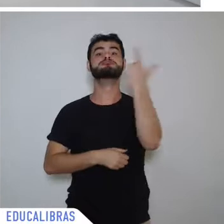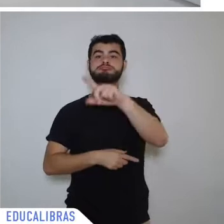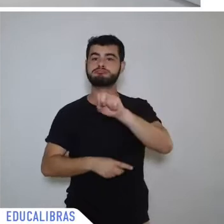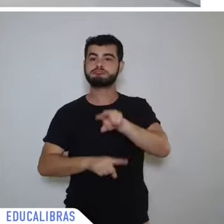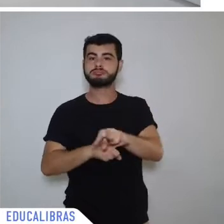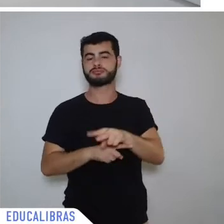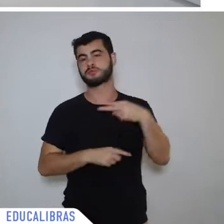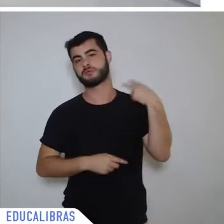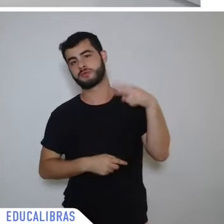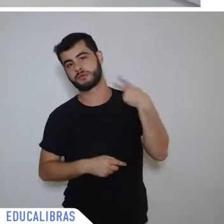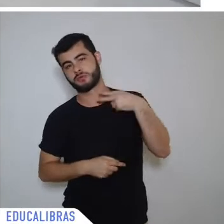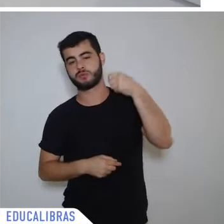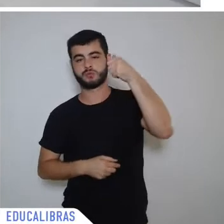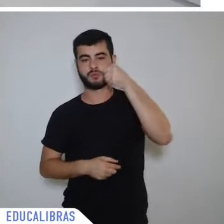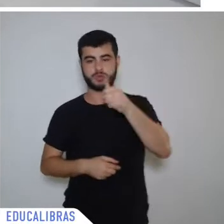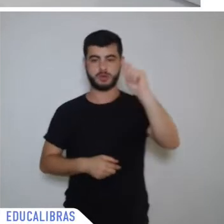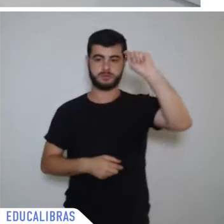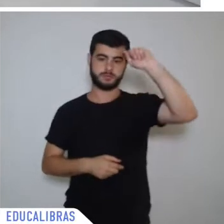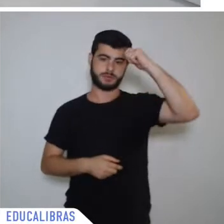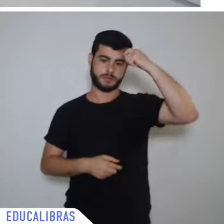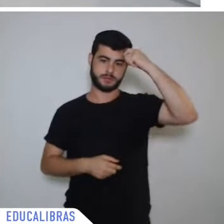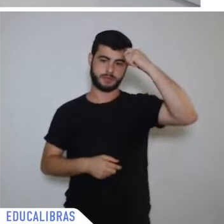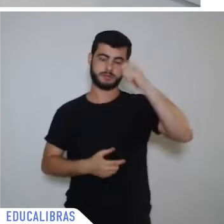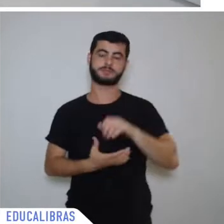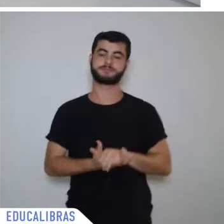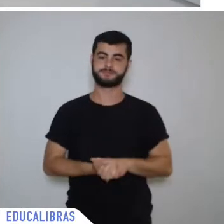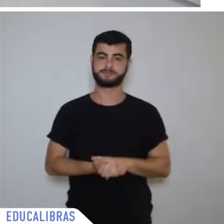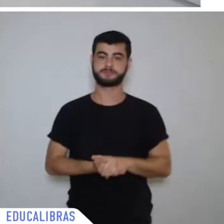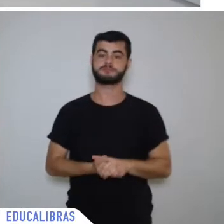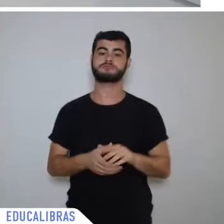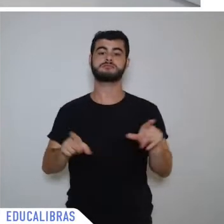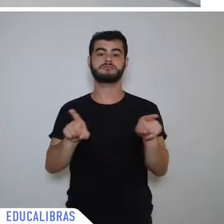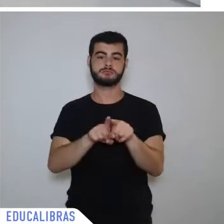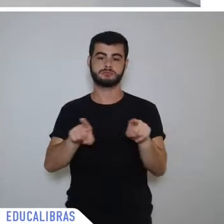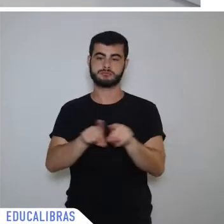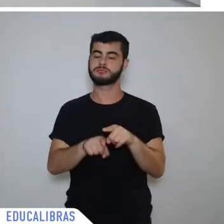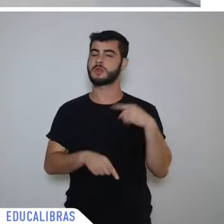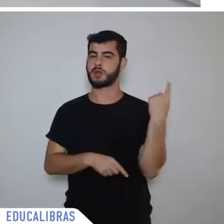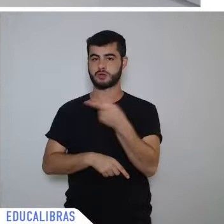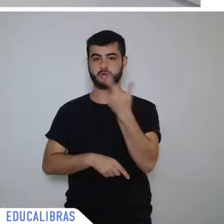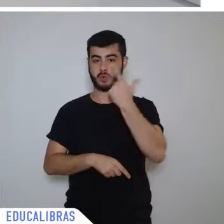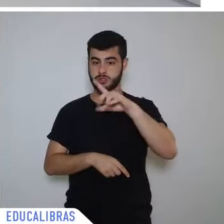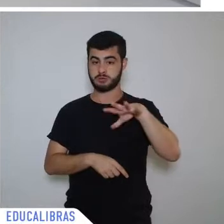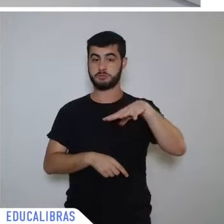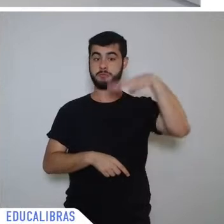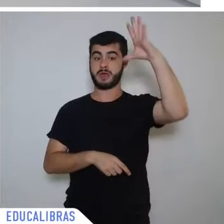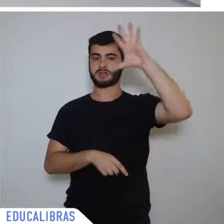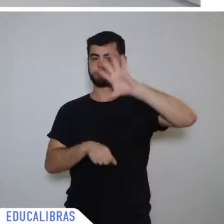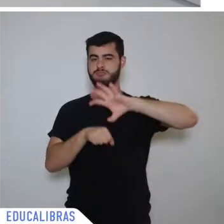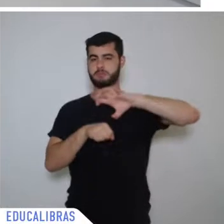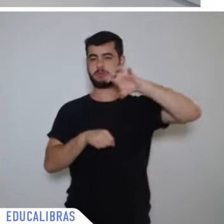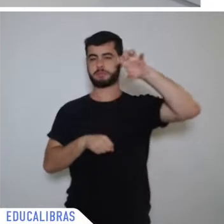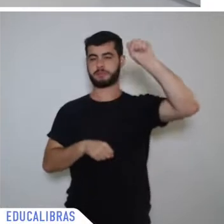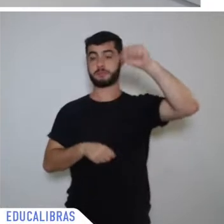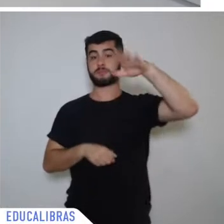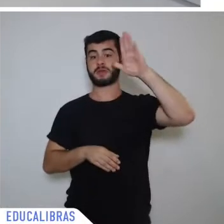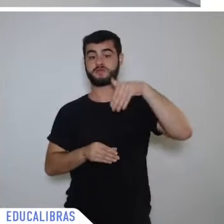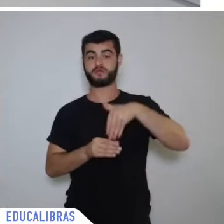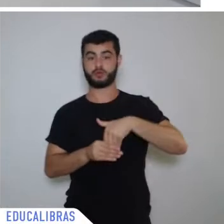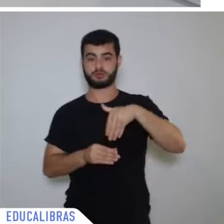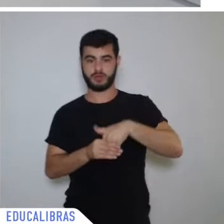9 capitals having candidates and elected women. We now